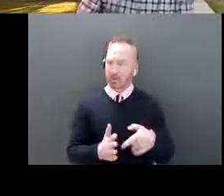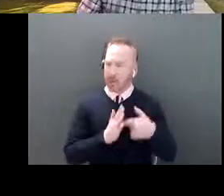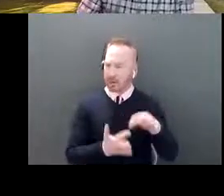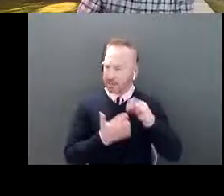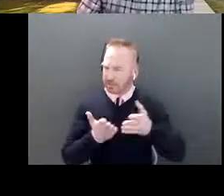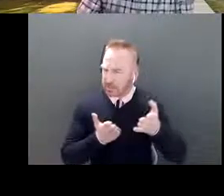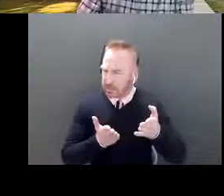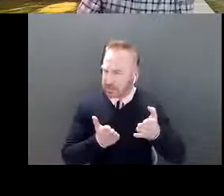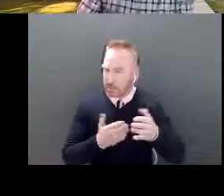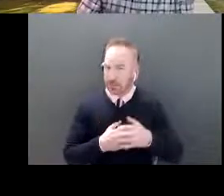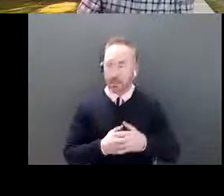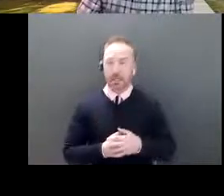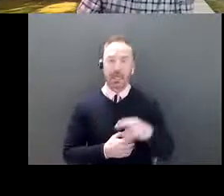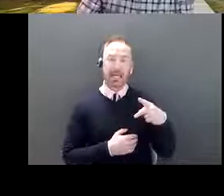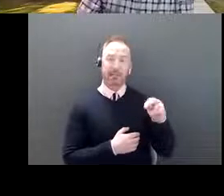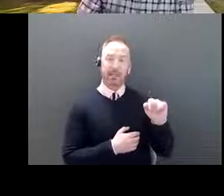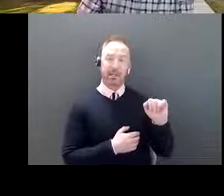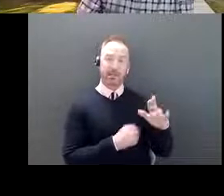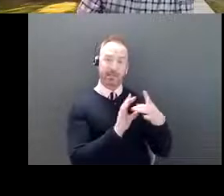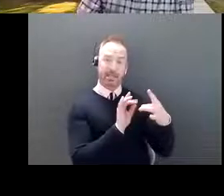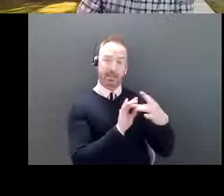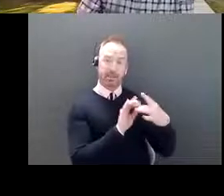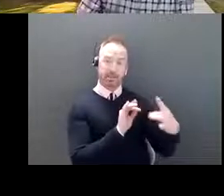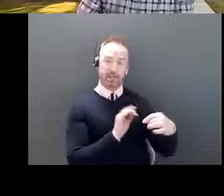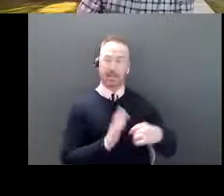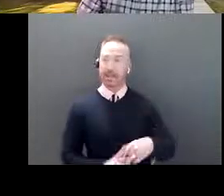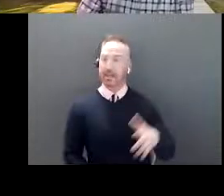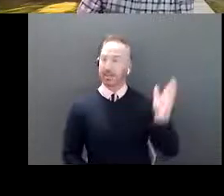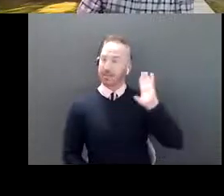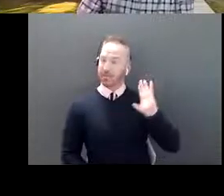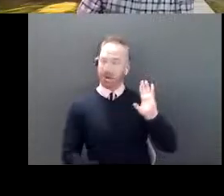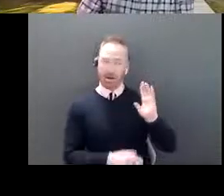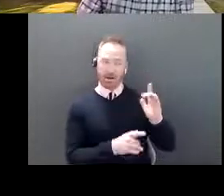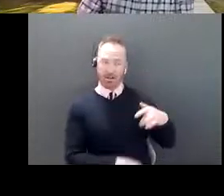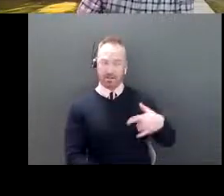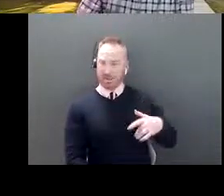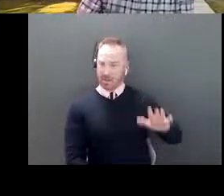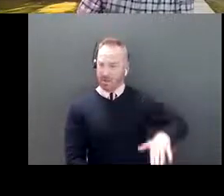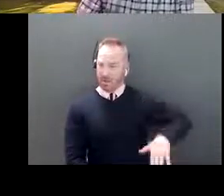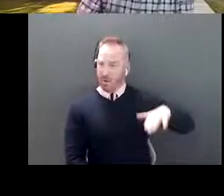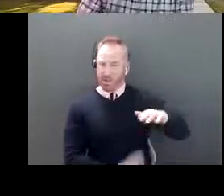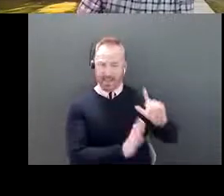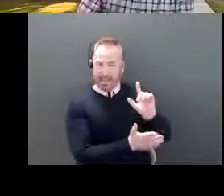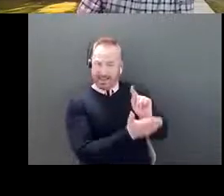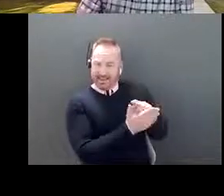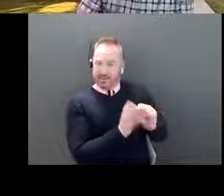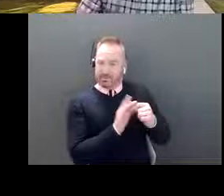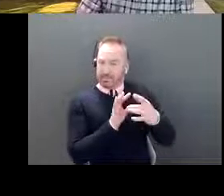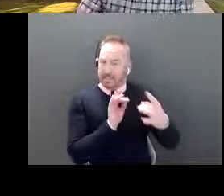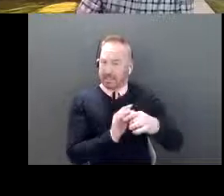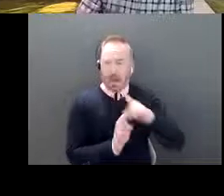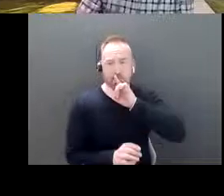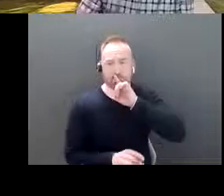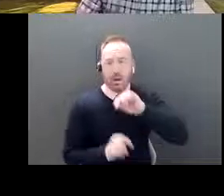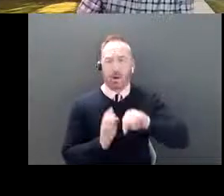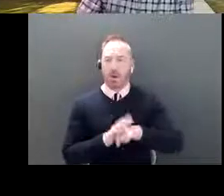mentioned, being raised in a time when we just didn't name these things, we didn't talk about them. And so even being able to name for